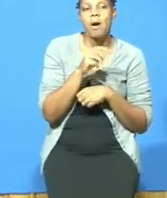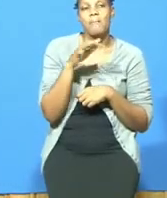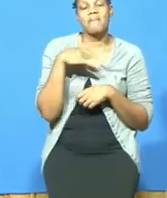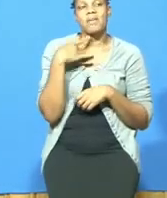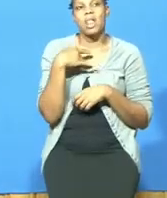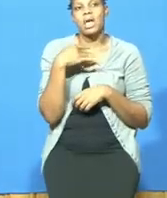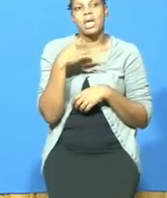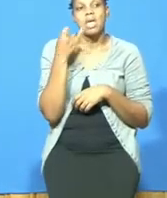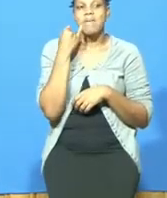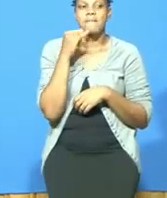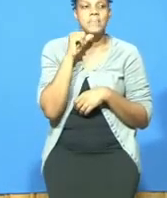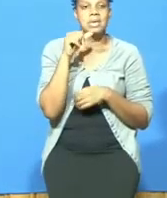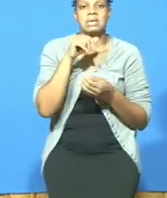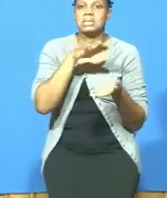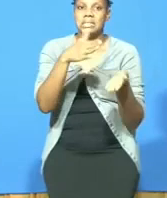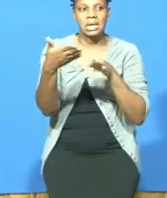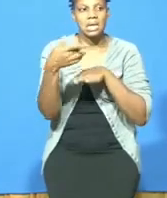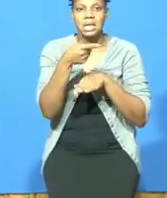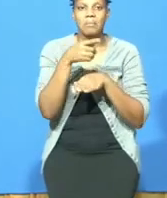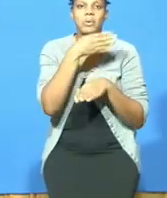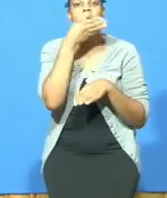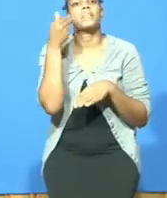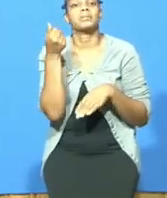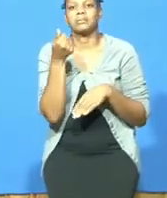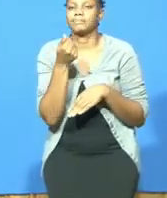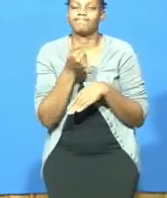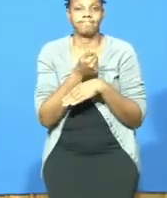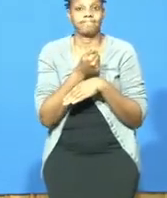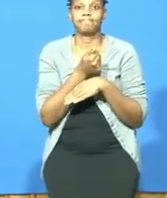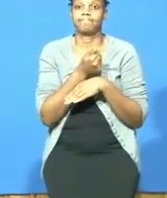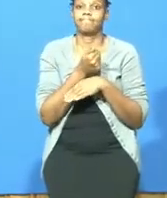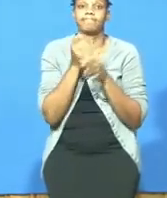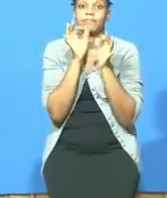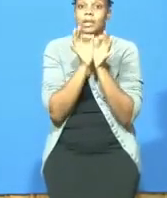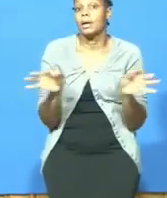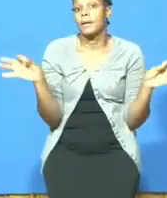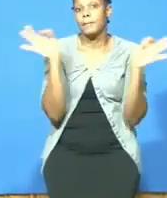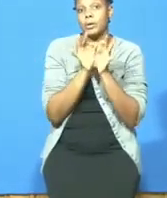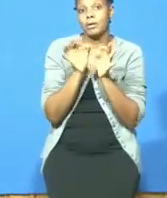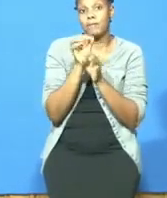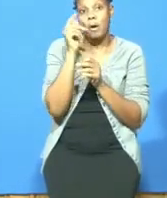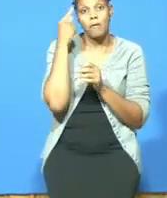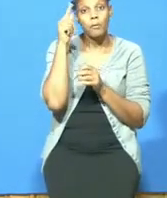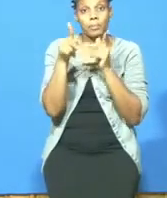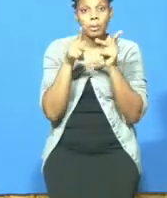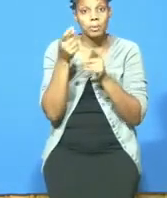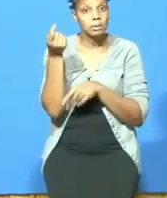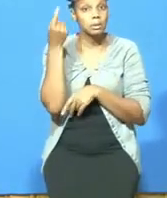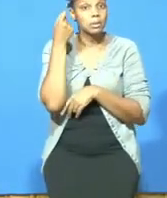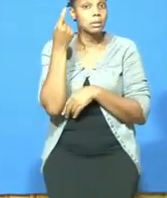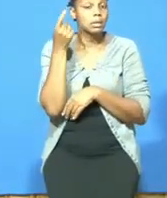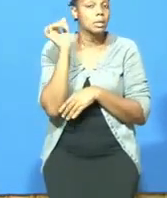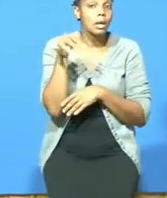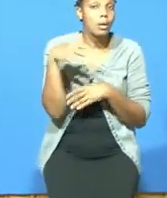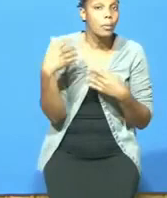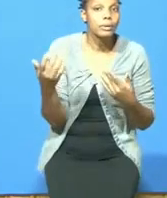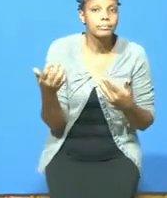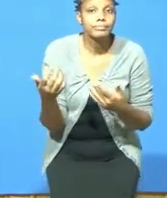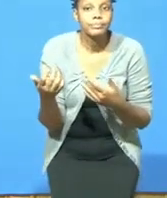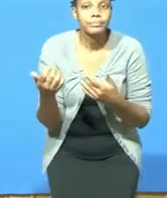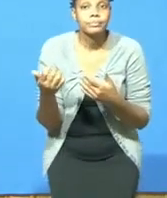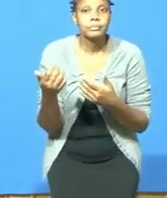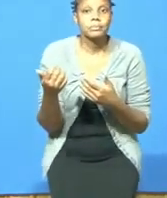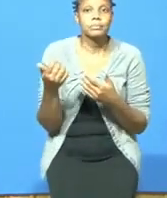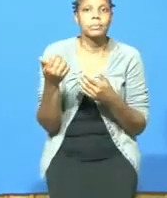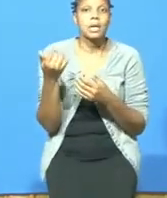if they were not around. Now, it is important for persons to understand that if a person